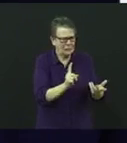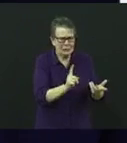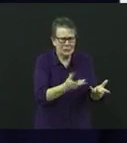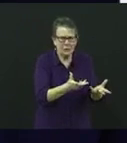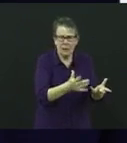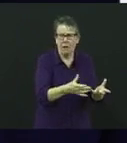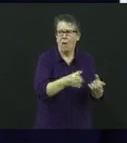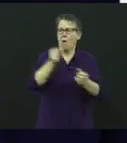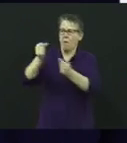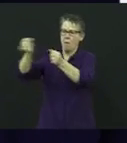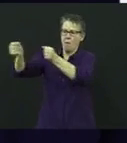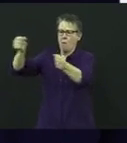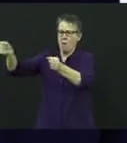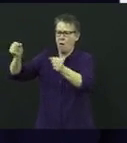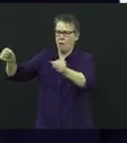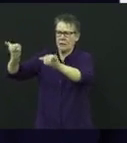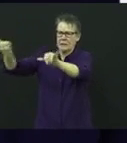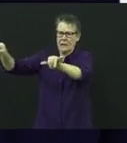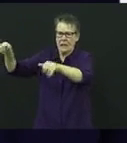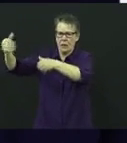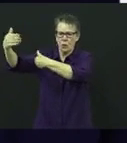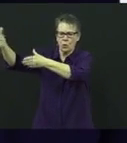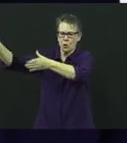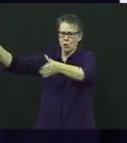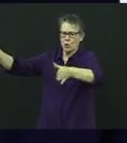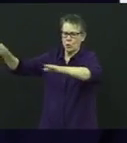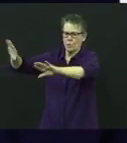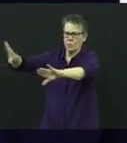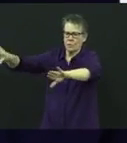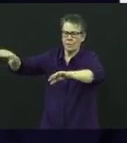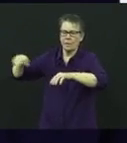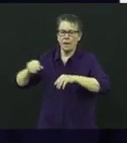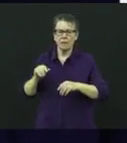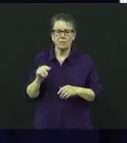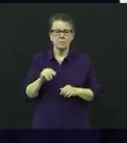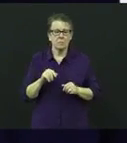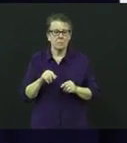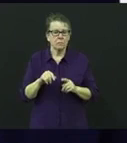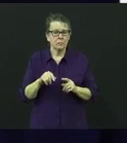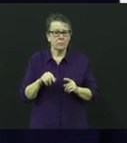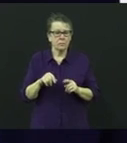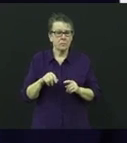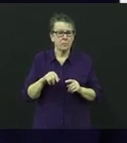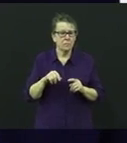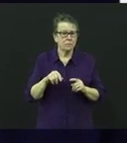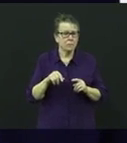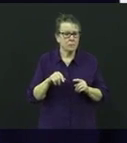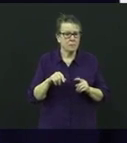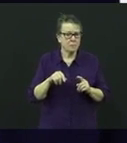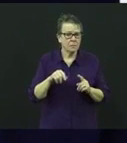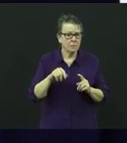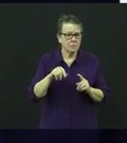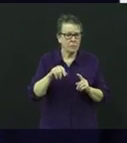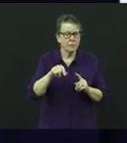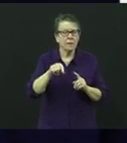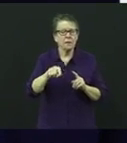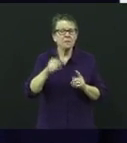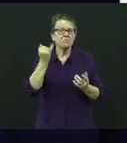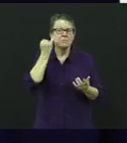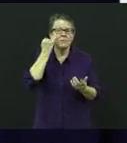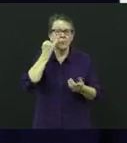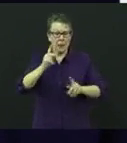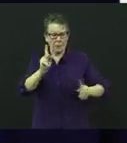passed, where their primary diagnosis is not COVID-19. Their primary diagnosis could be congestive heart failure,